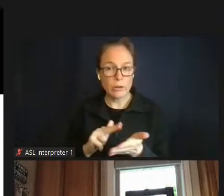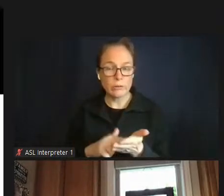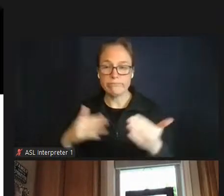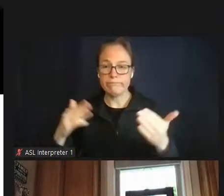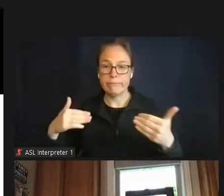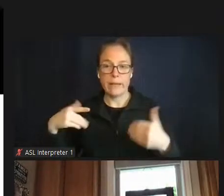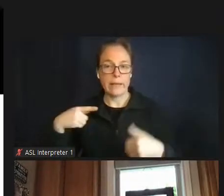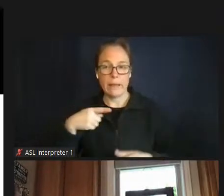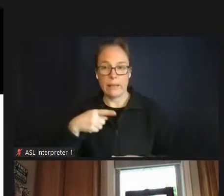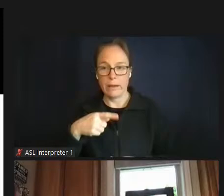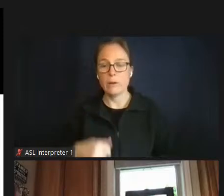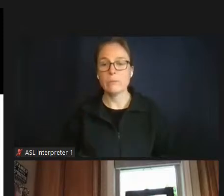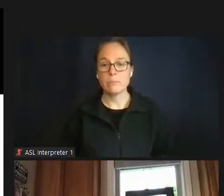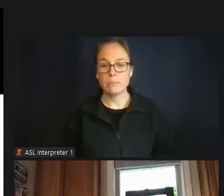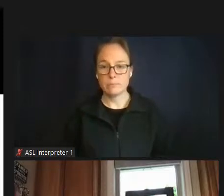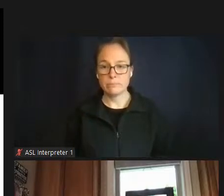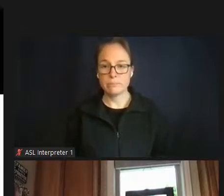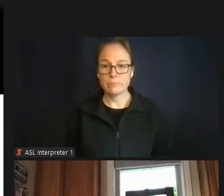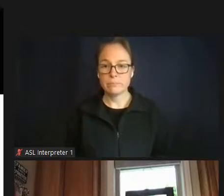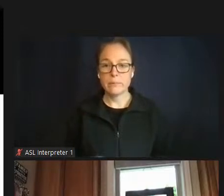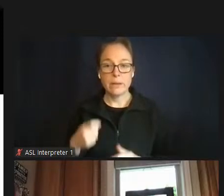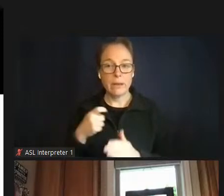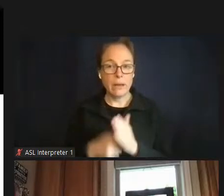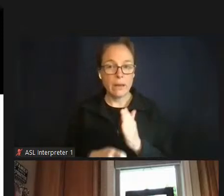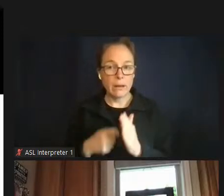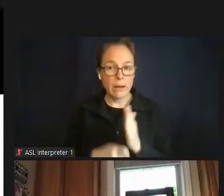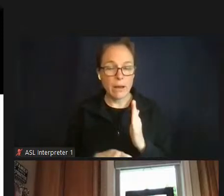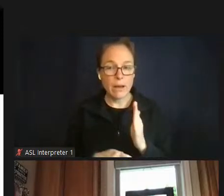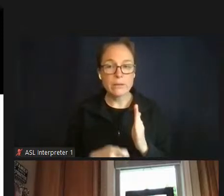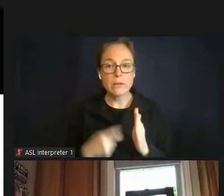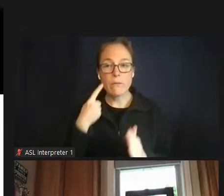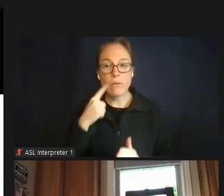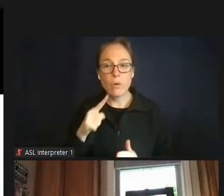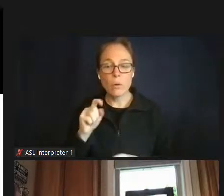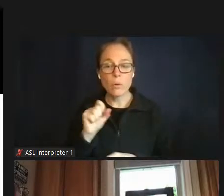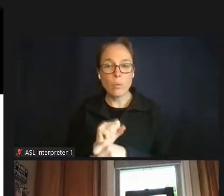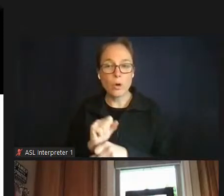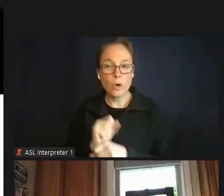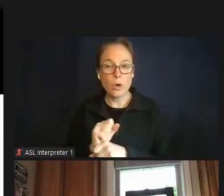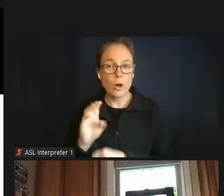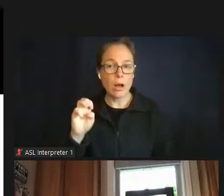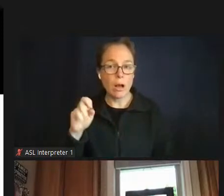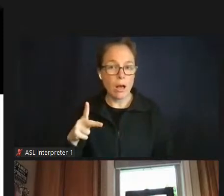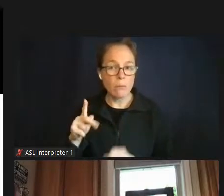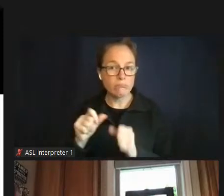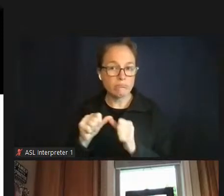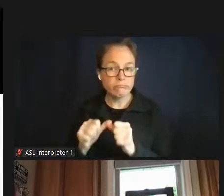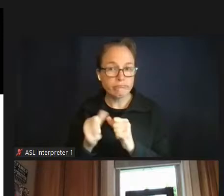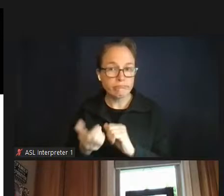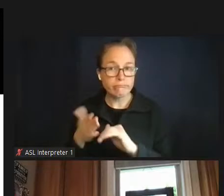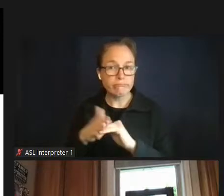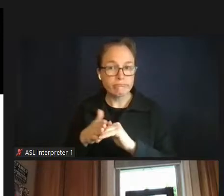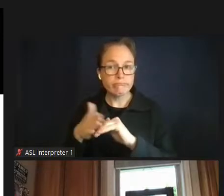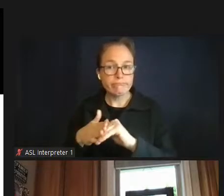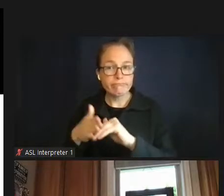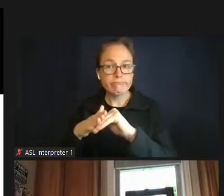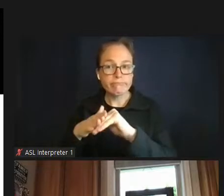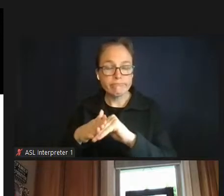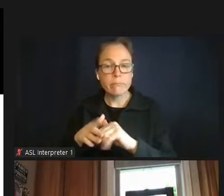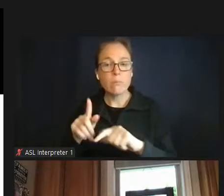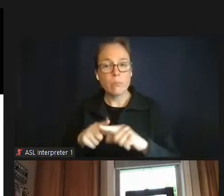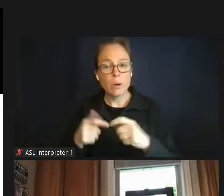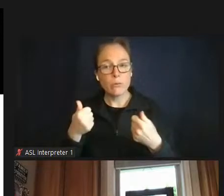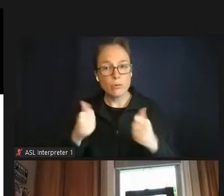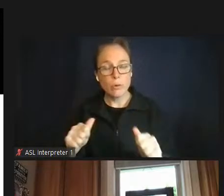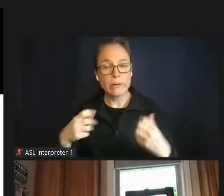budget. And then costs associated with workers' compensation claims continues to increase, though there are efforts for health